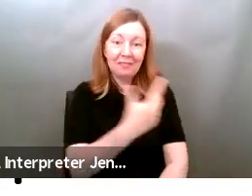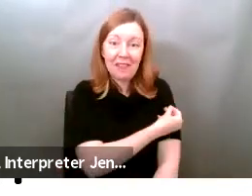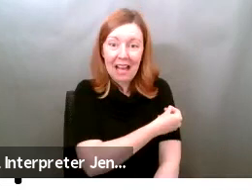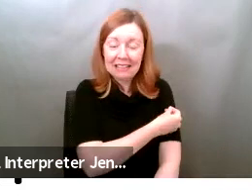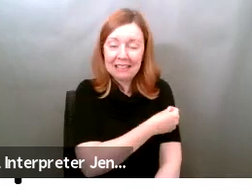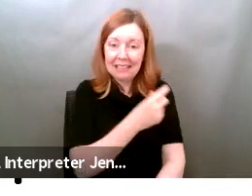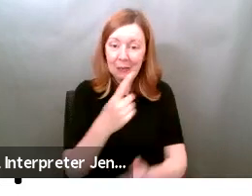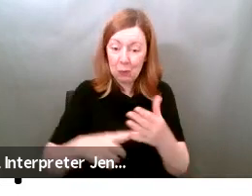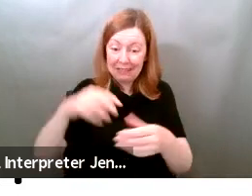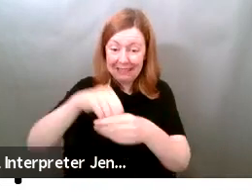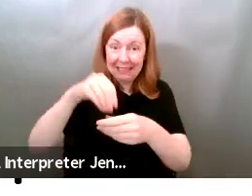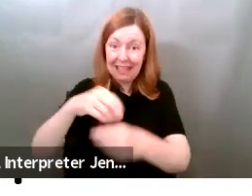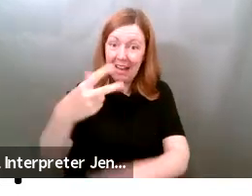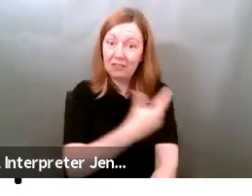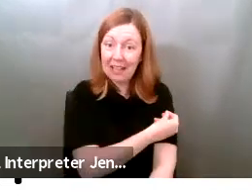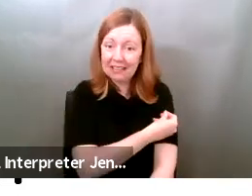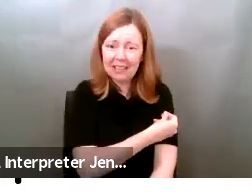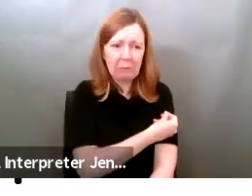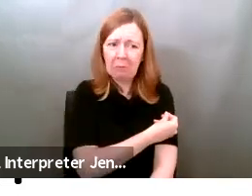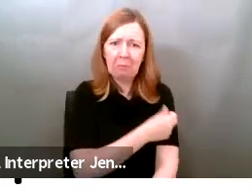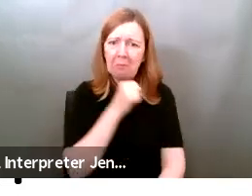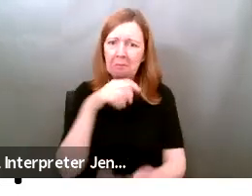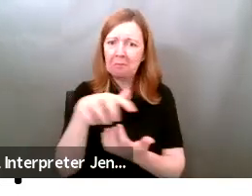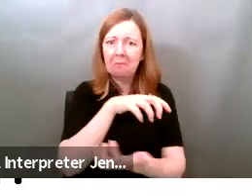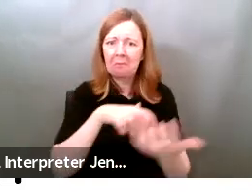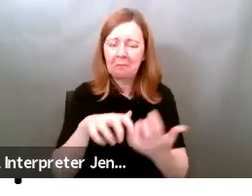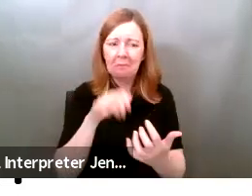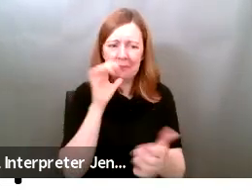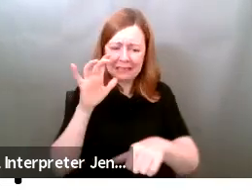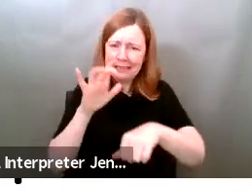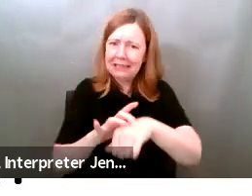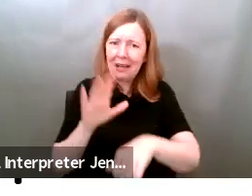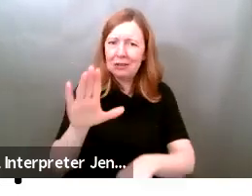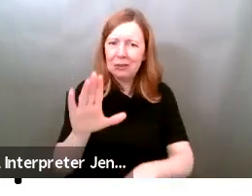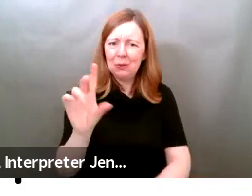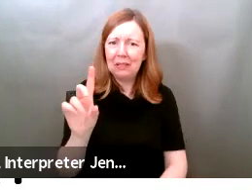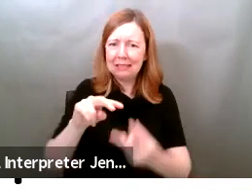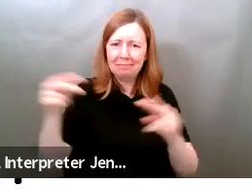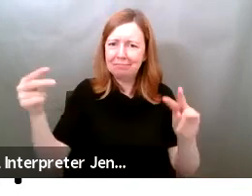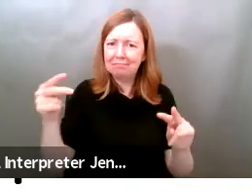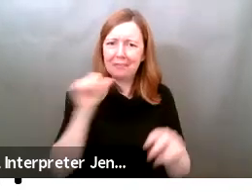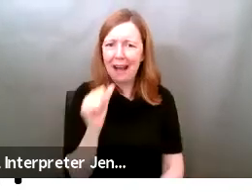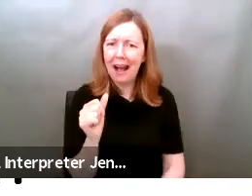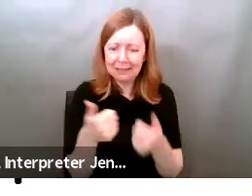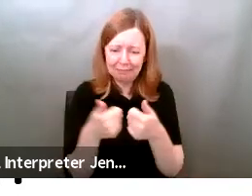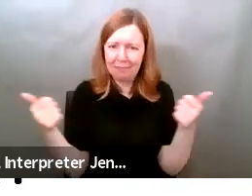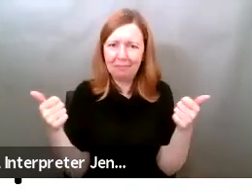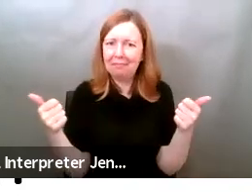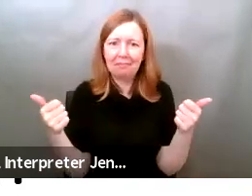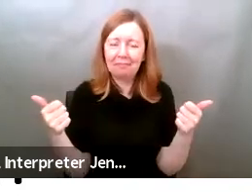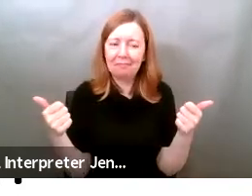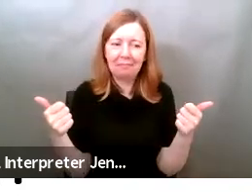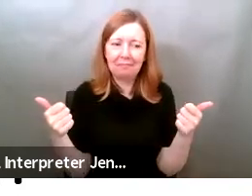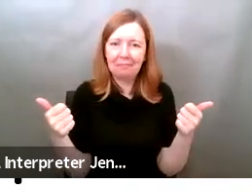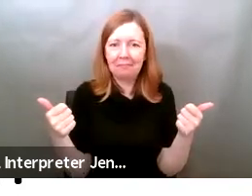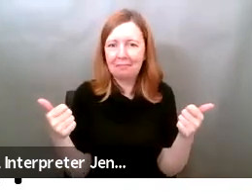content, that mRNA from the virus, doesn't go anywhere near your body's DNA. And so there is not a chance